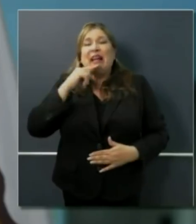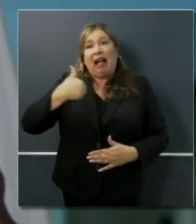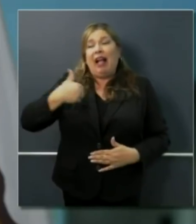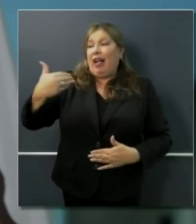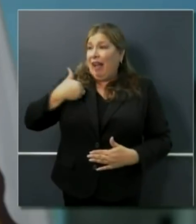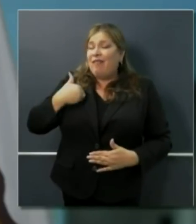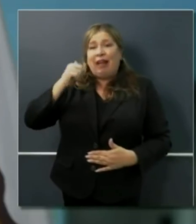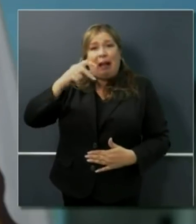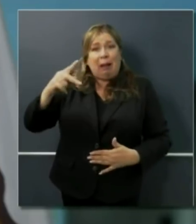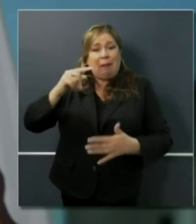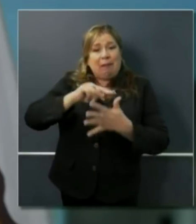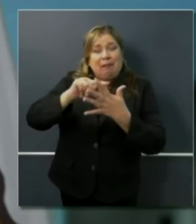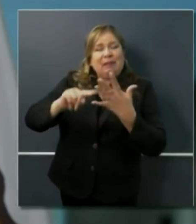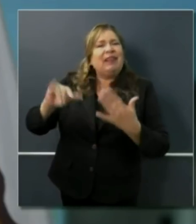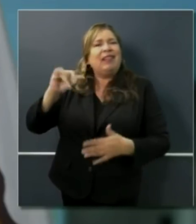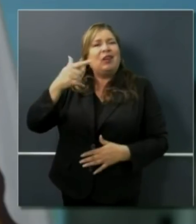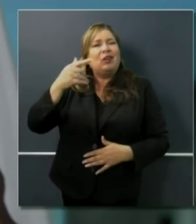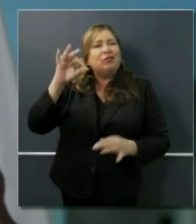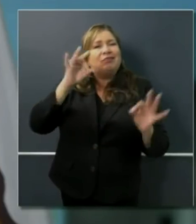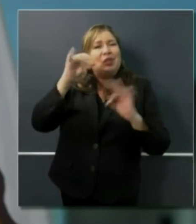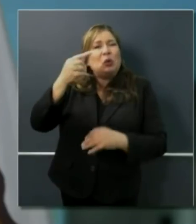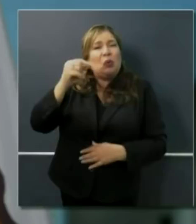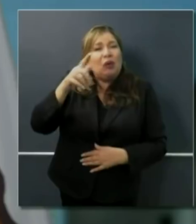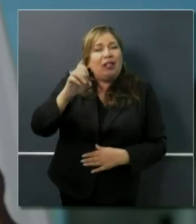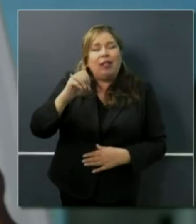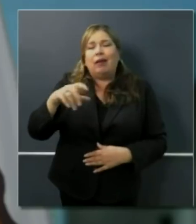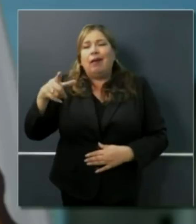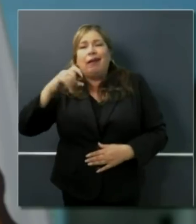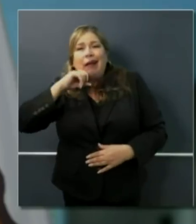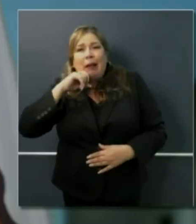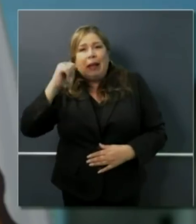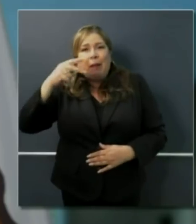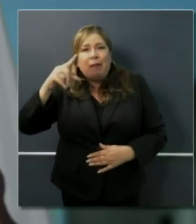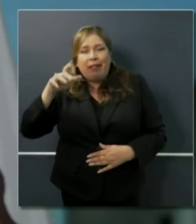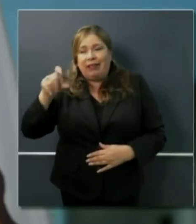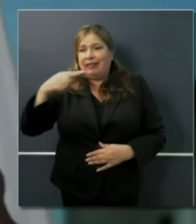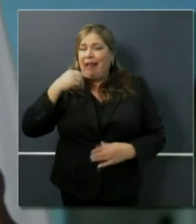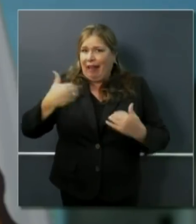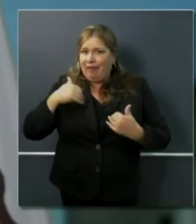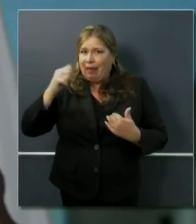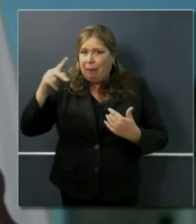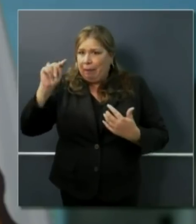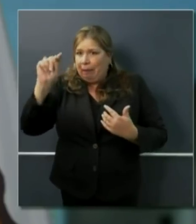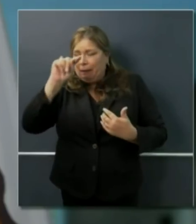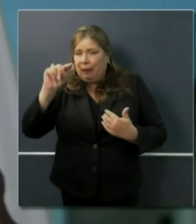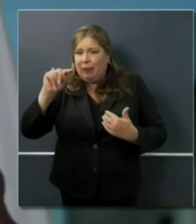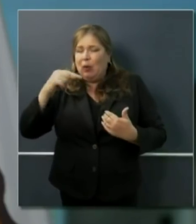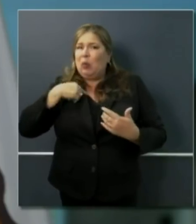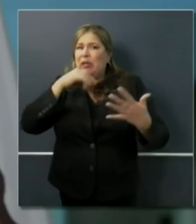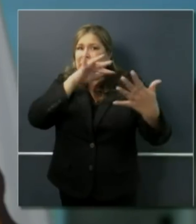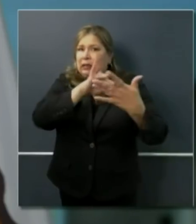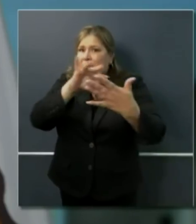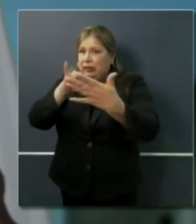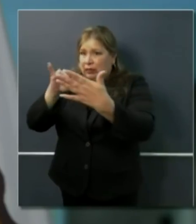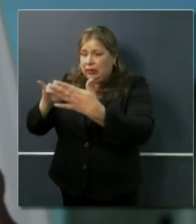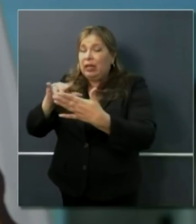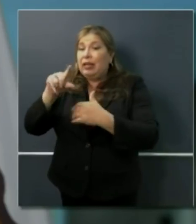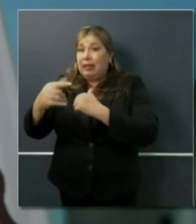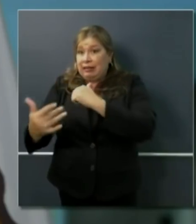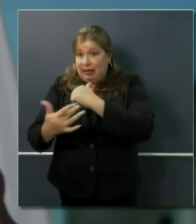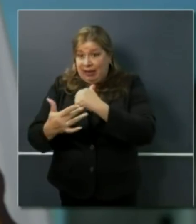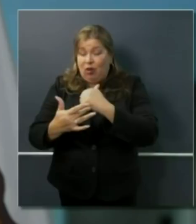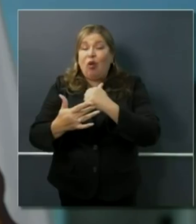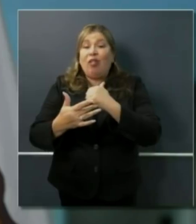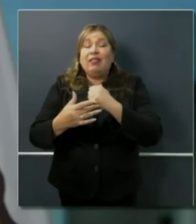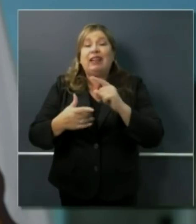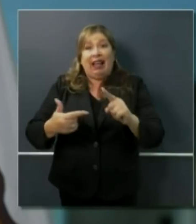Apple. And we're trying to figure out exactly what we believe is the best app for California. But we have to supplement that technology with a workforce.